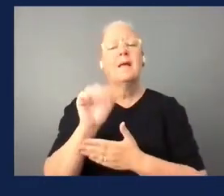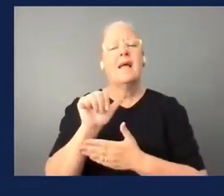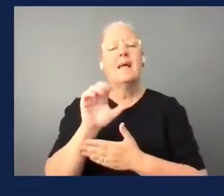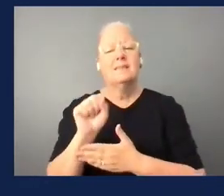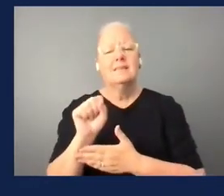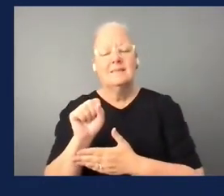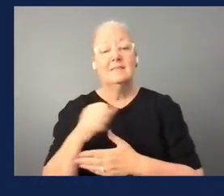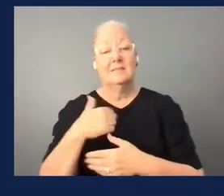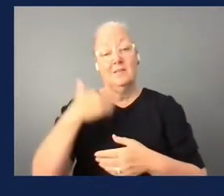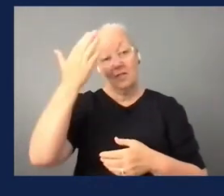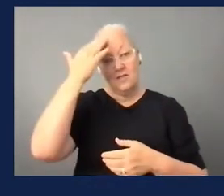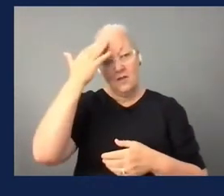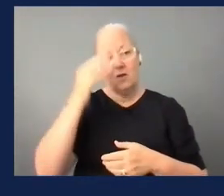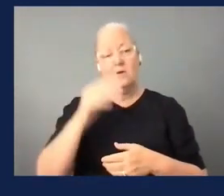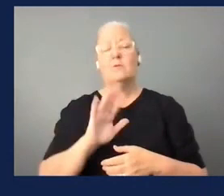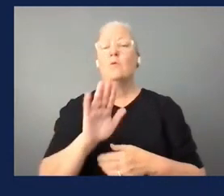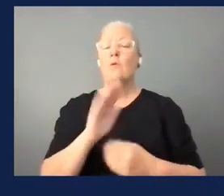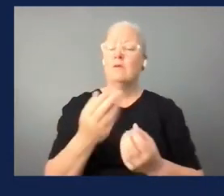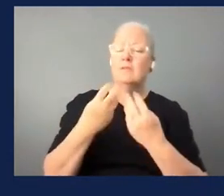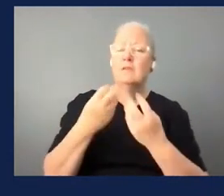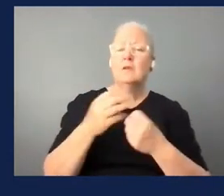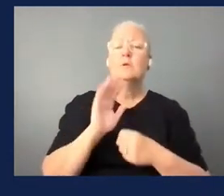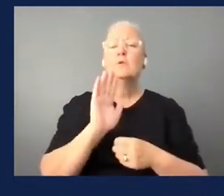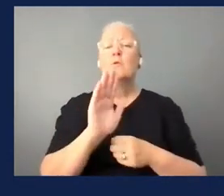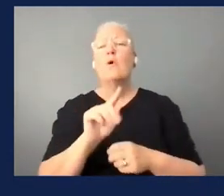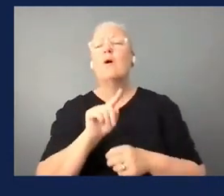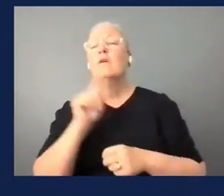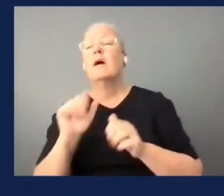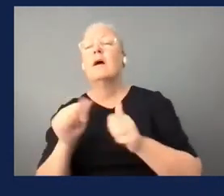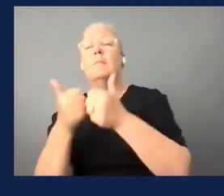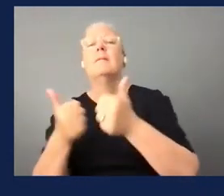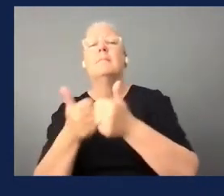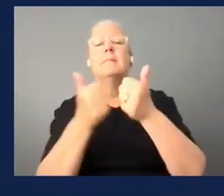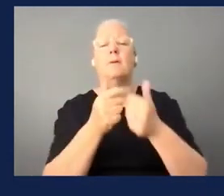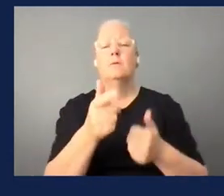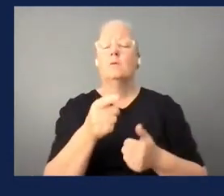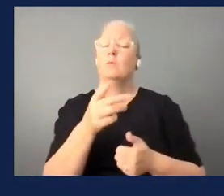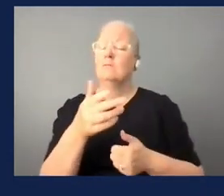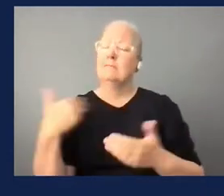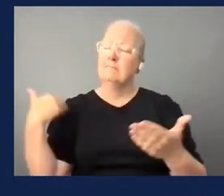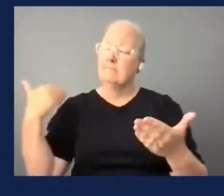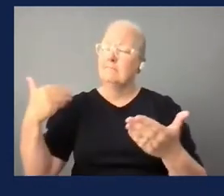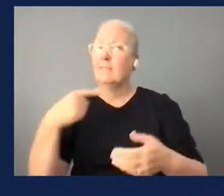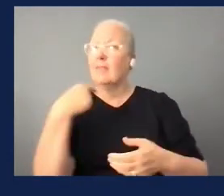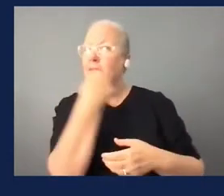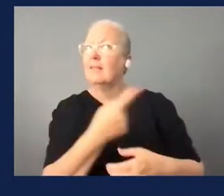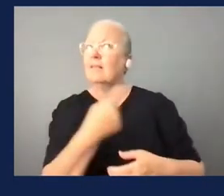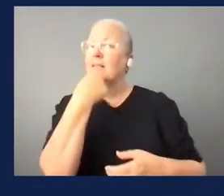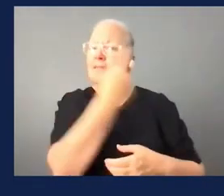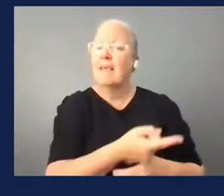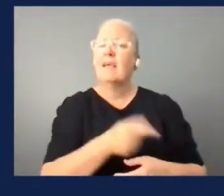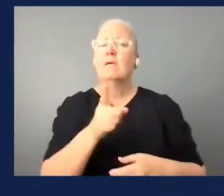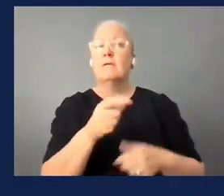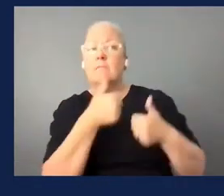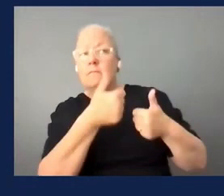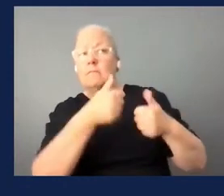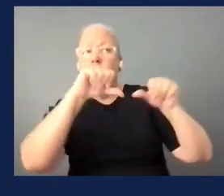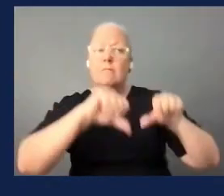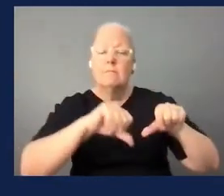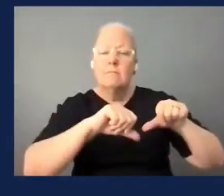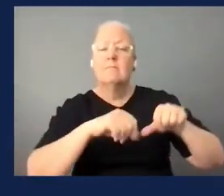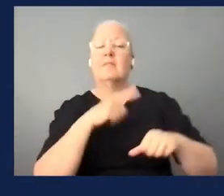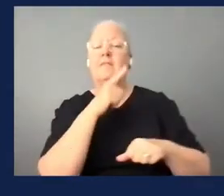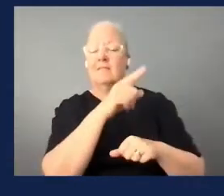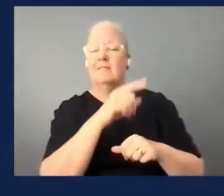matchday feedback you provide from all the games you go to is to Cafe and the work they do. So it's great to hear more about that. And I am sure you're looking forward